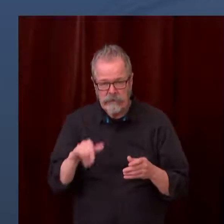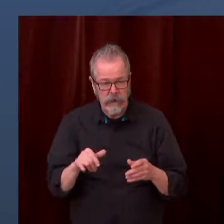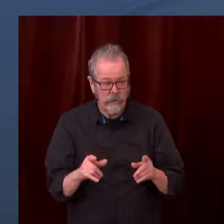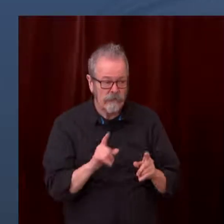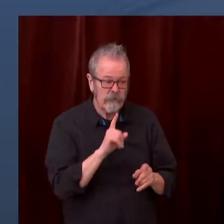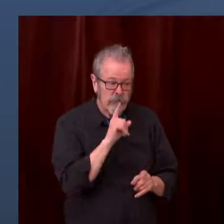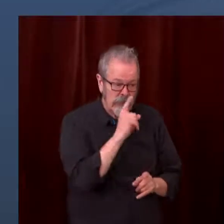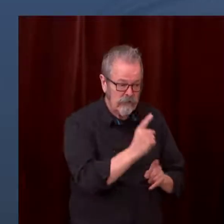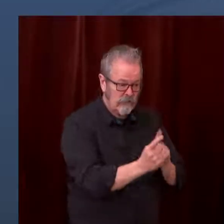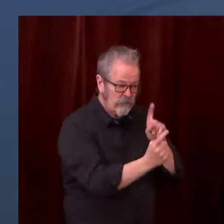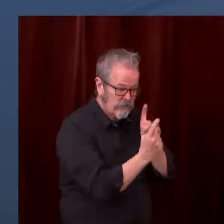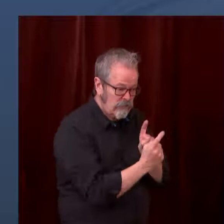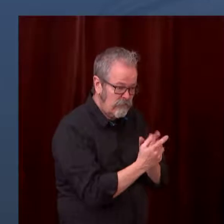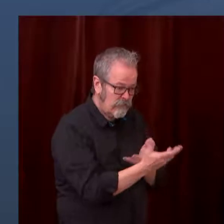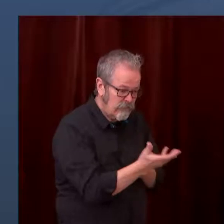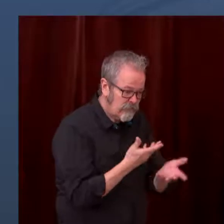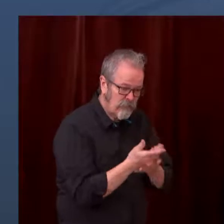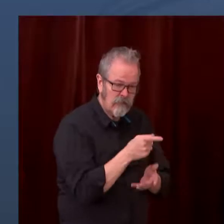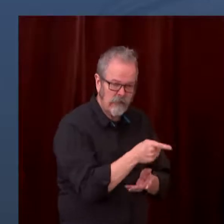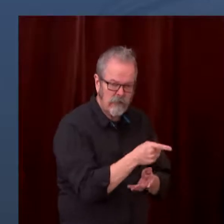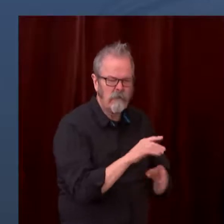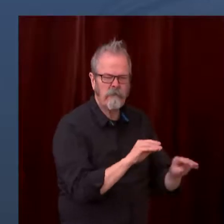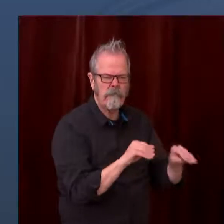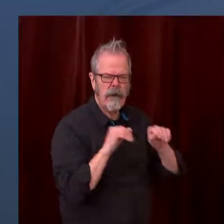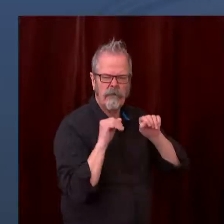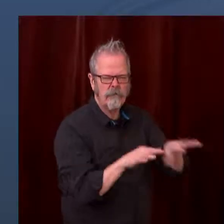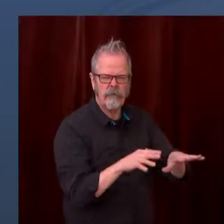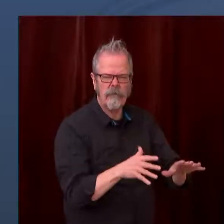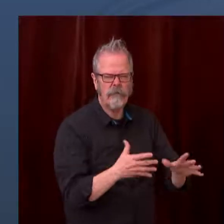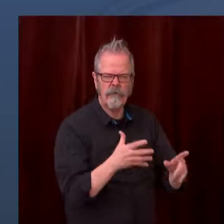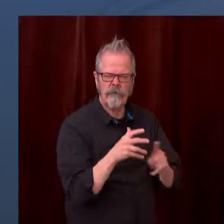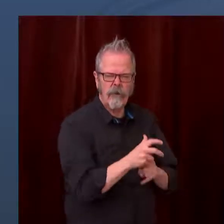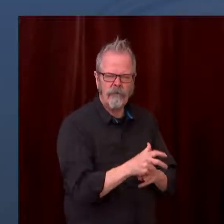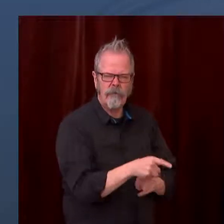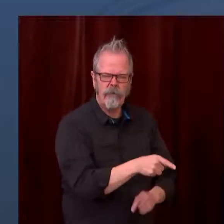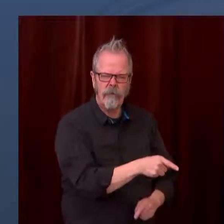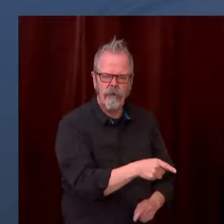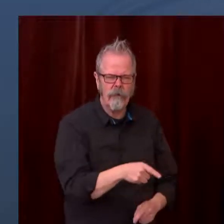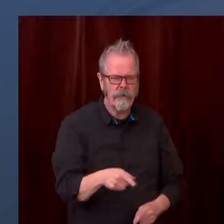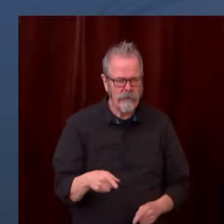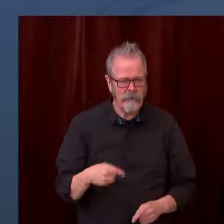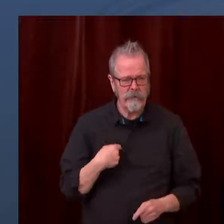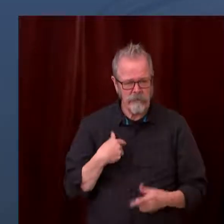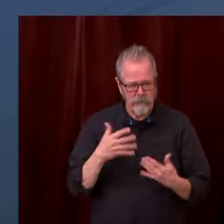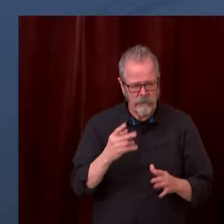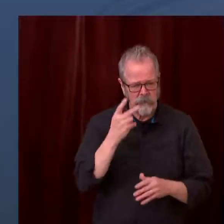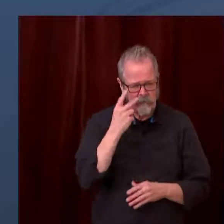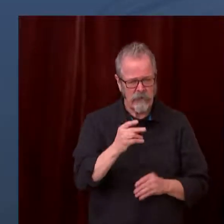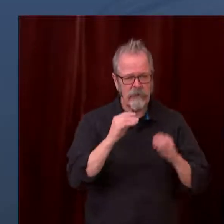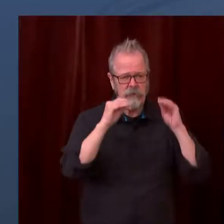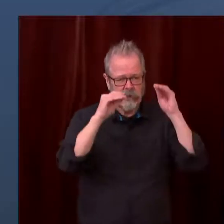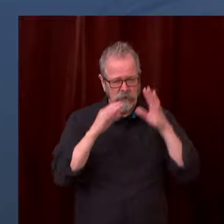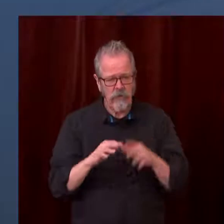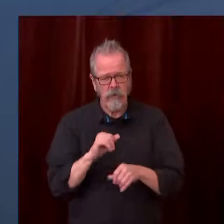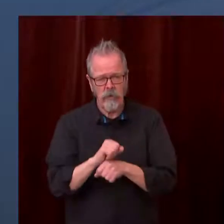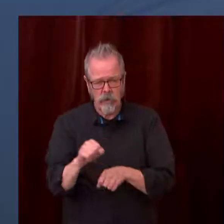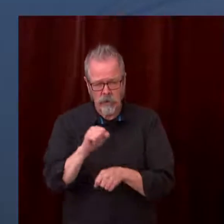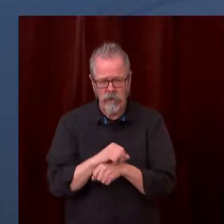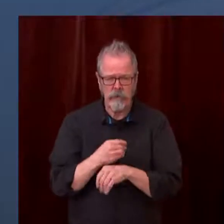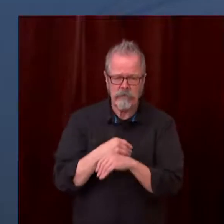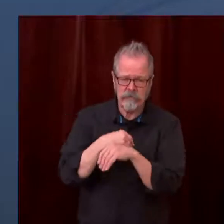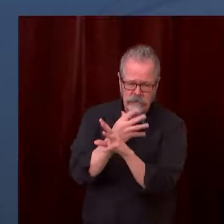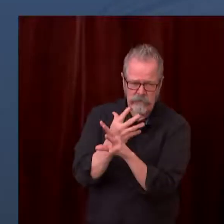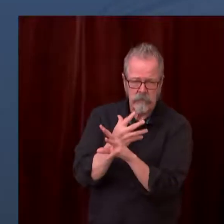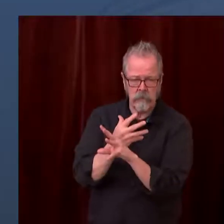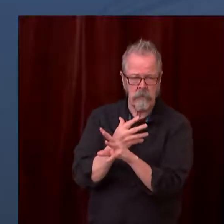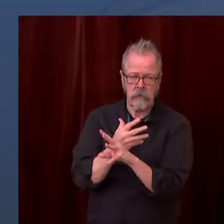teachers doing remote learning, including with 3 of my grandchildren who have been remote and now are back on site, and they say it's